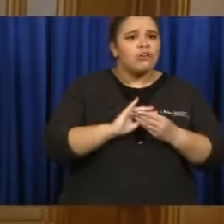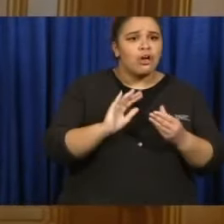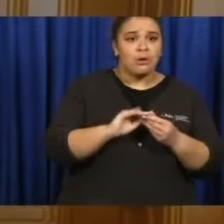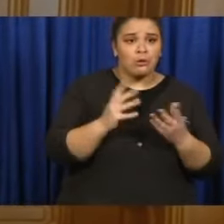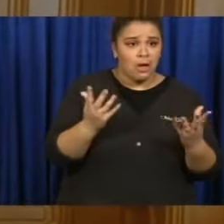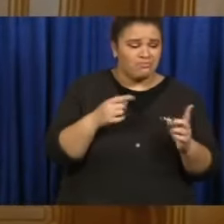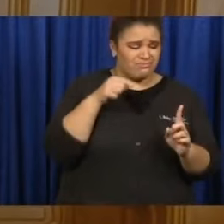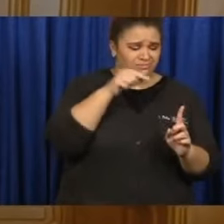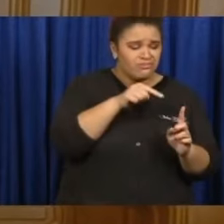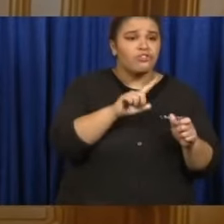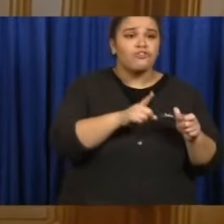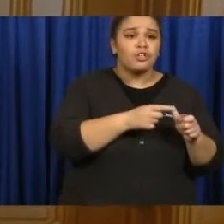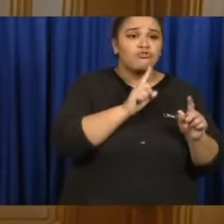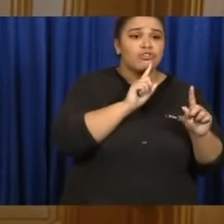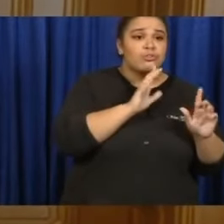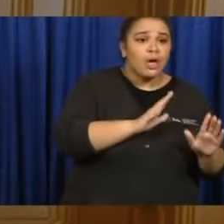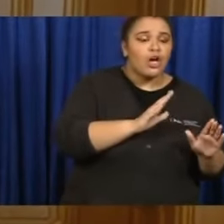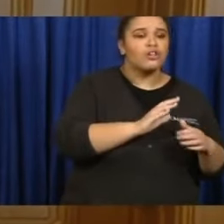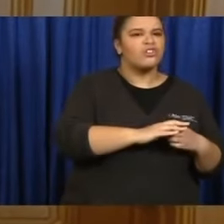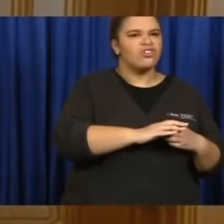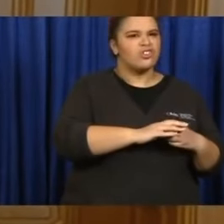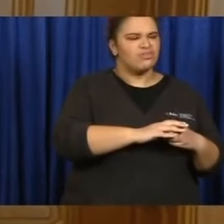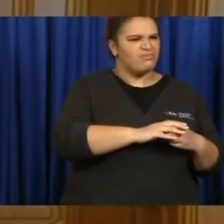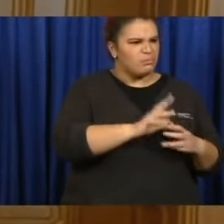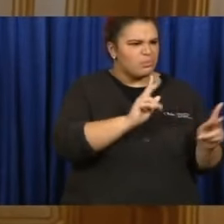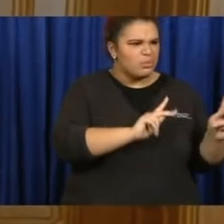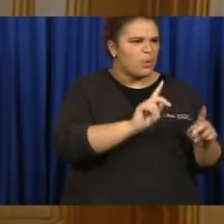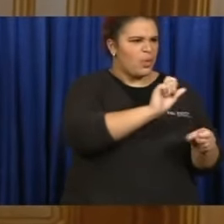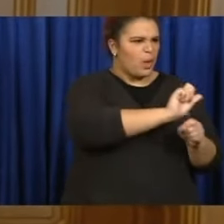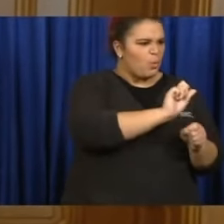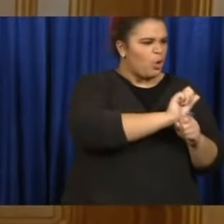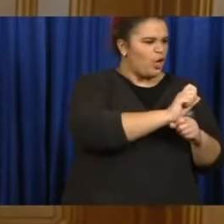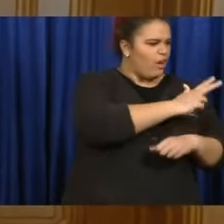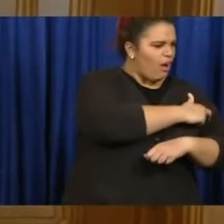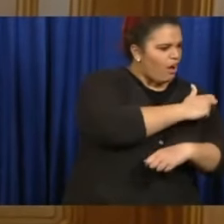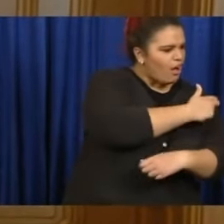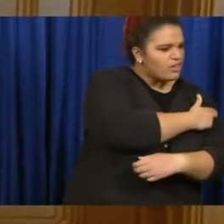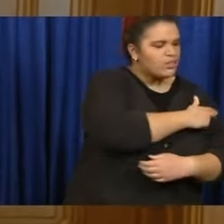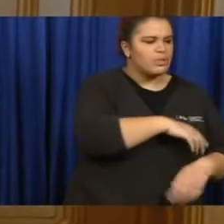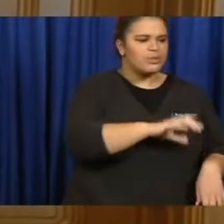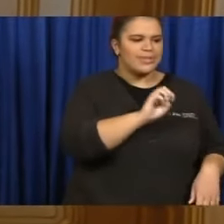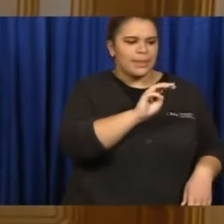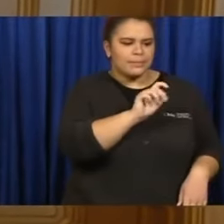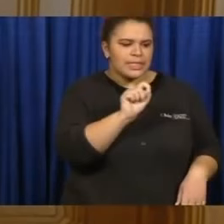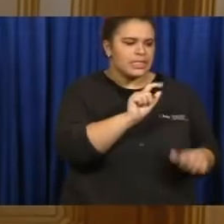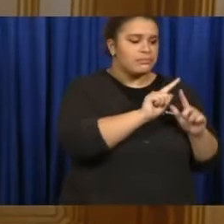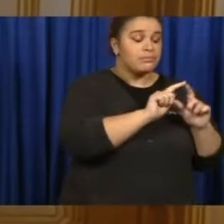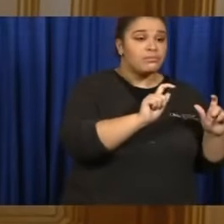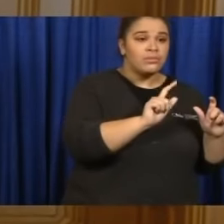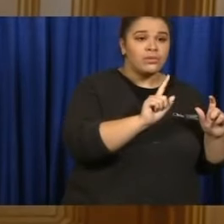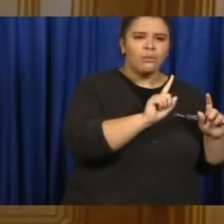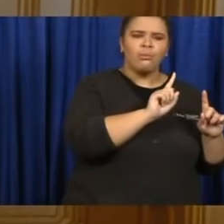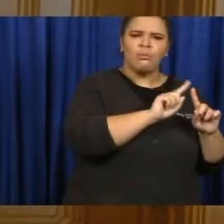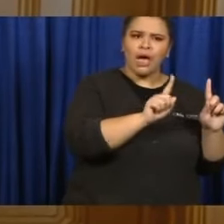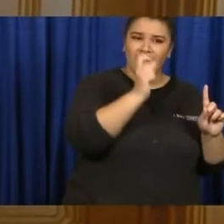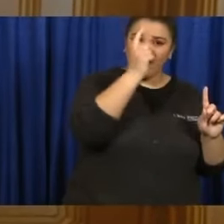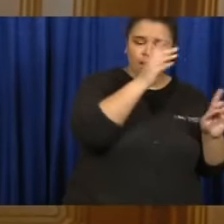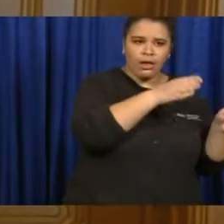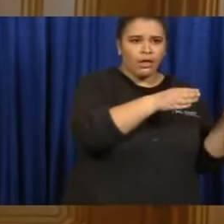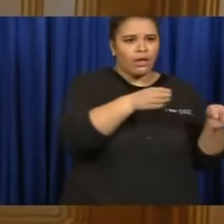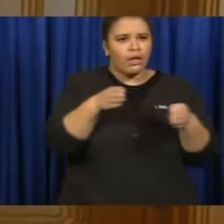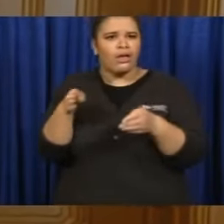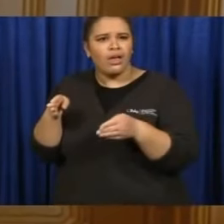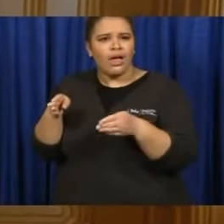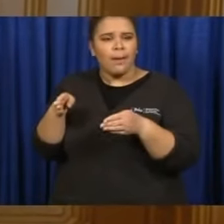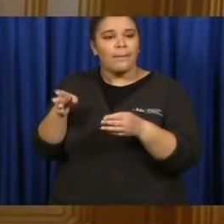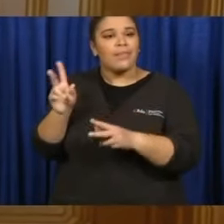people like coroners, transport, people that do end-of-life services. Do we have enough manpower for that aspect